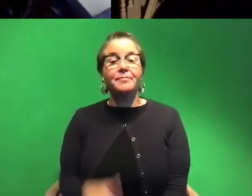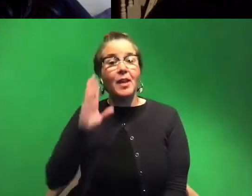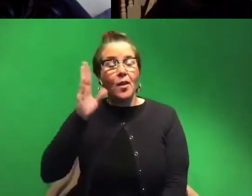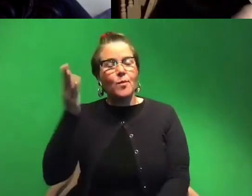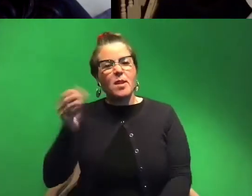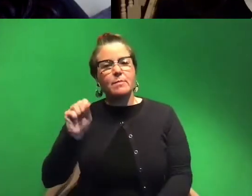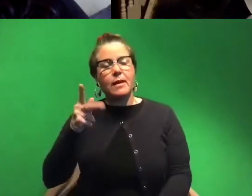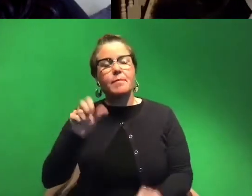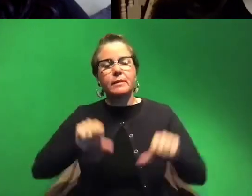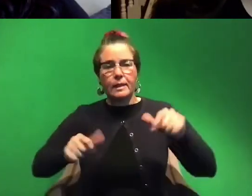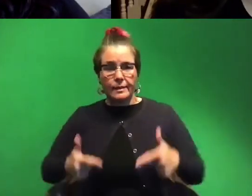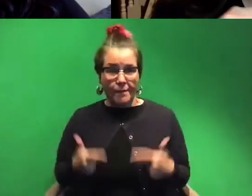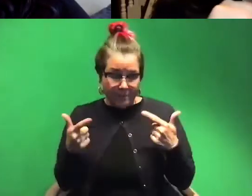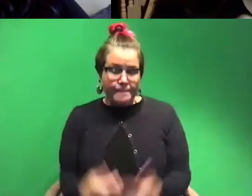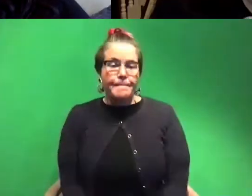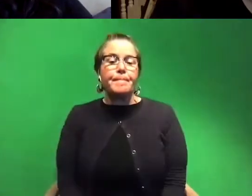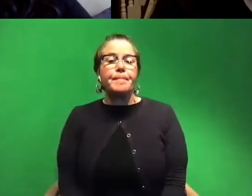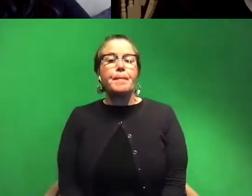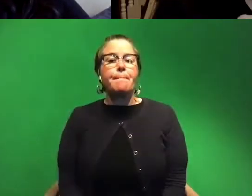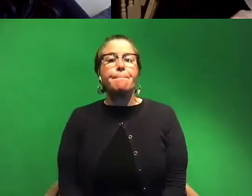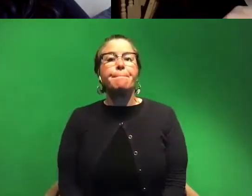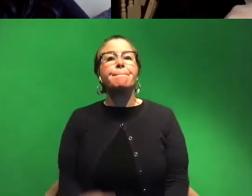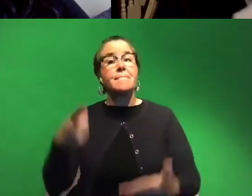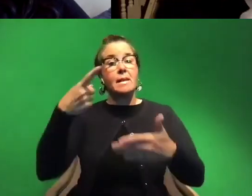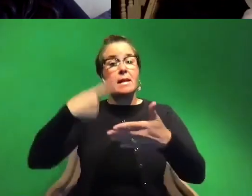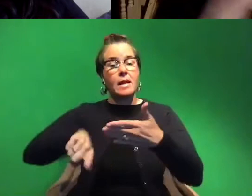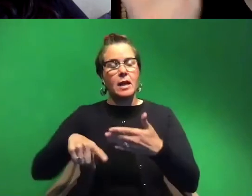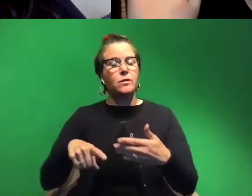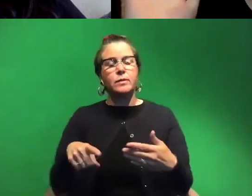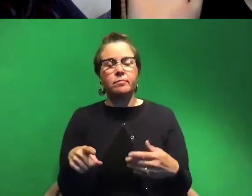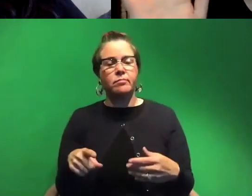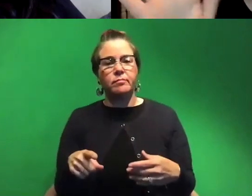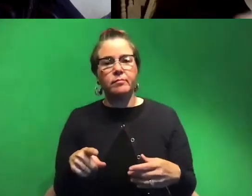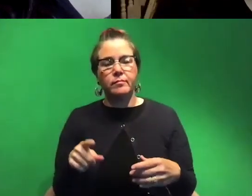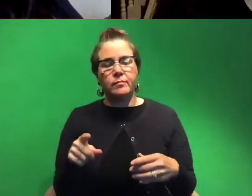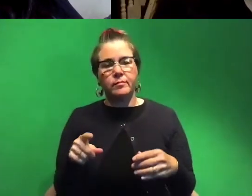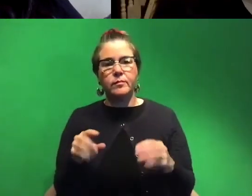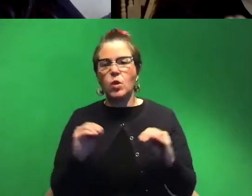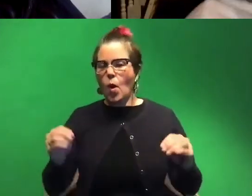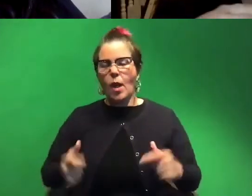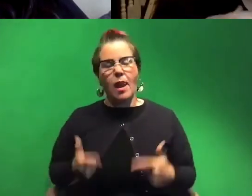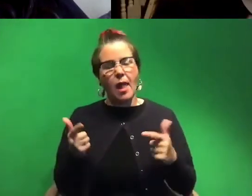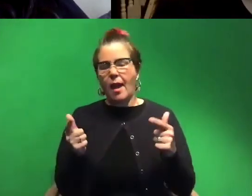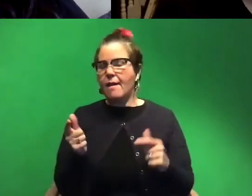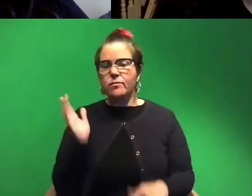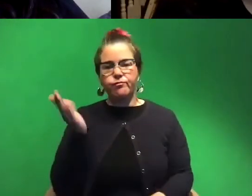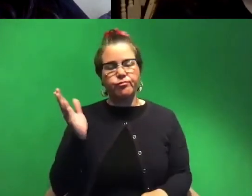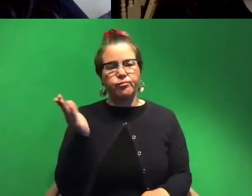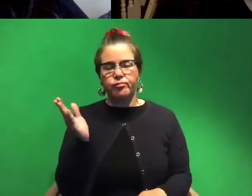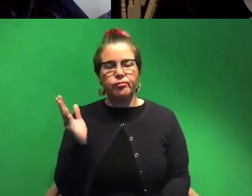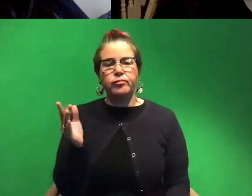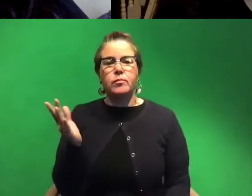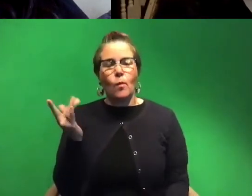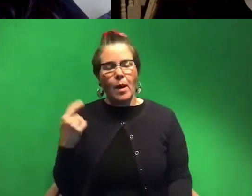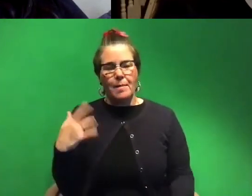everyone. Welcome to Skype a Scientist Live. Next week, we are not going to have any live streams because we've been doing like